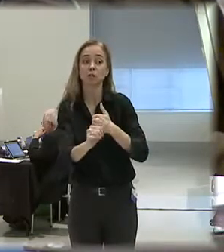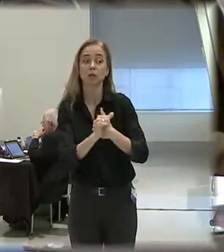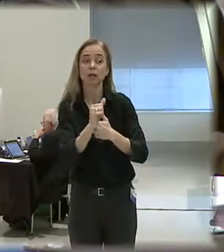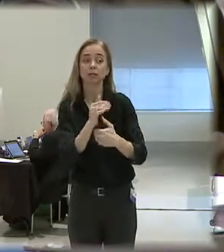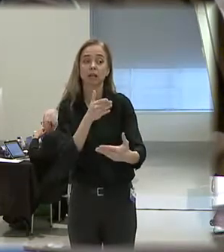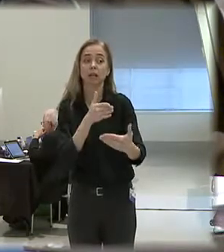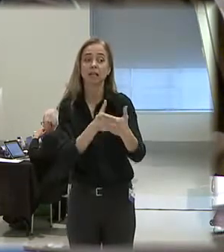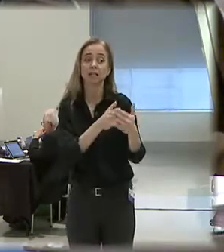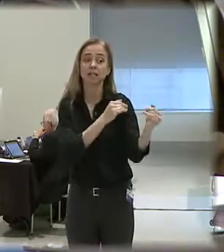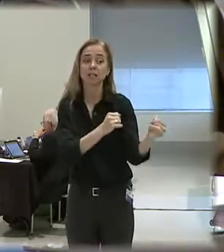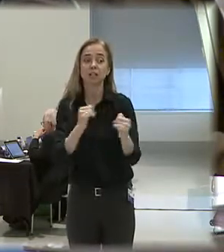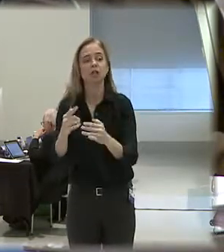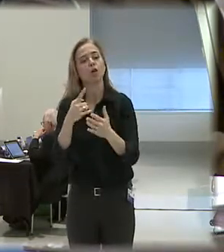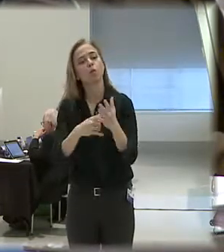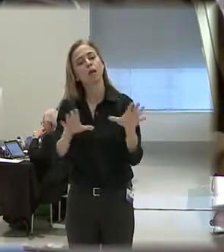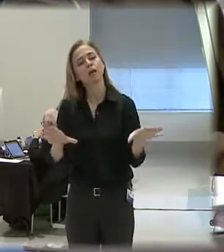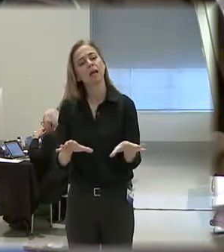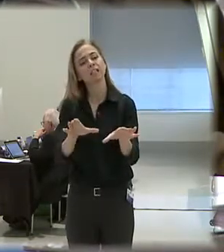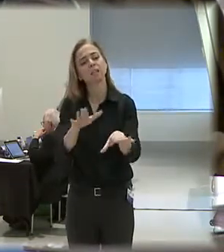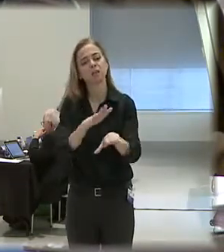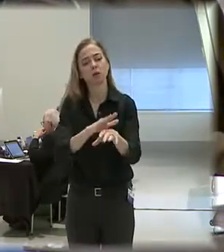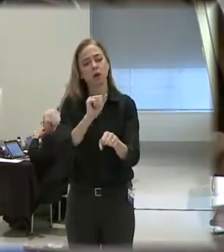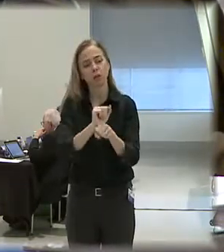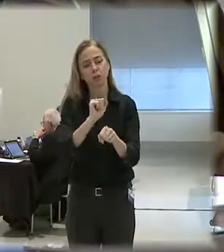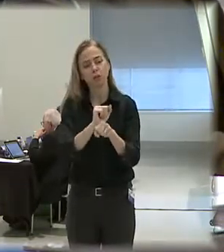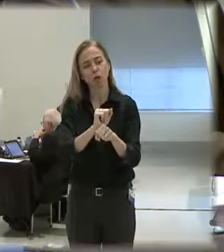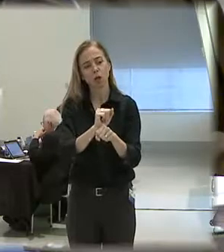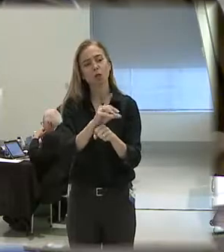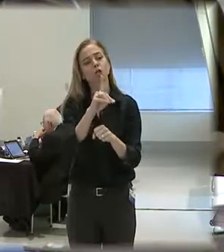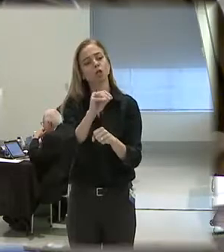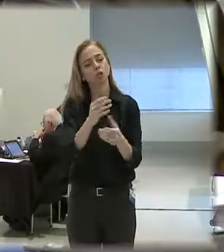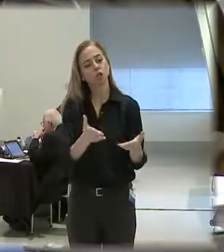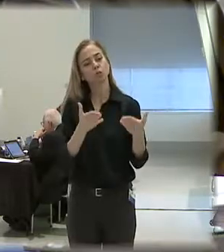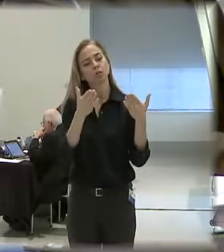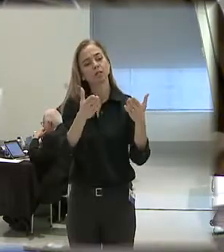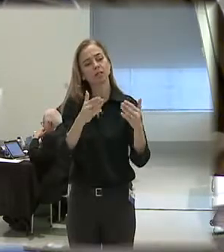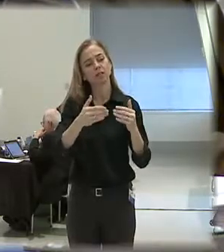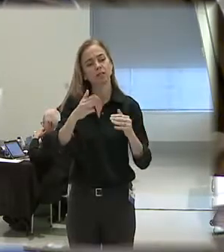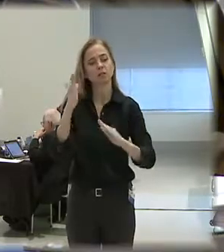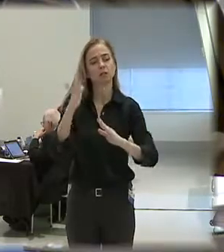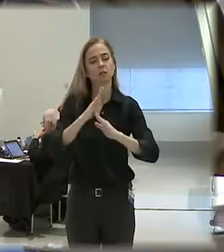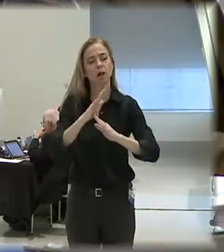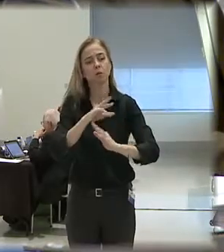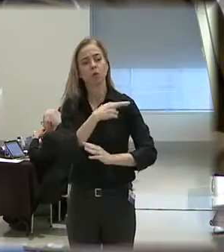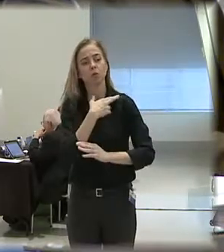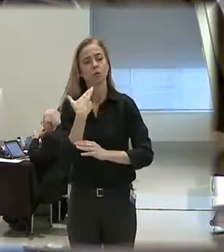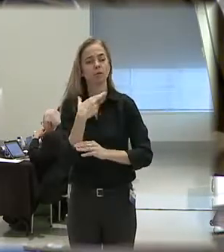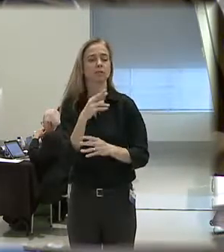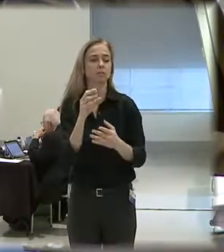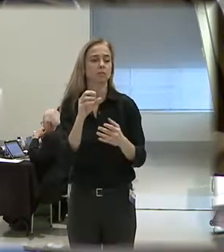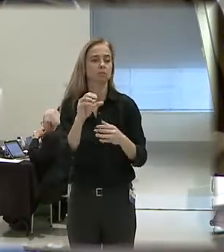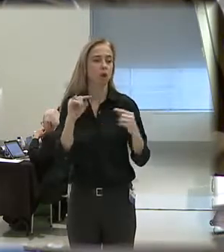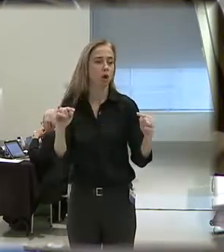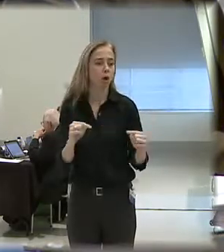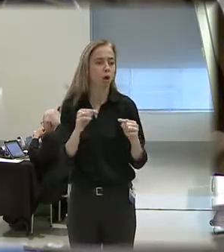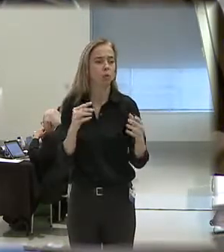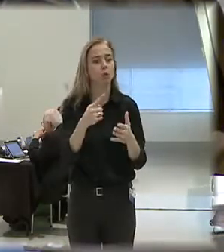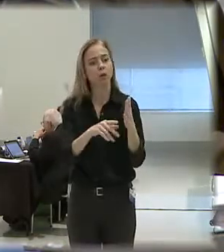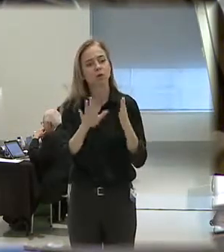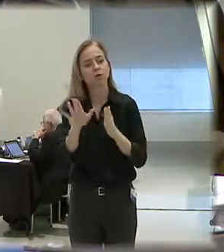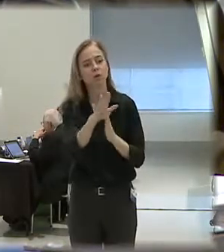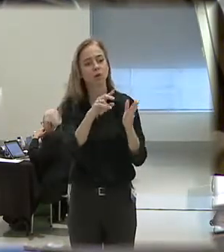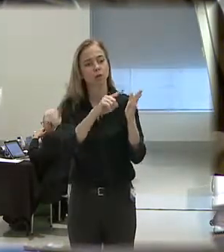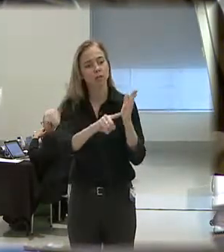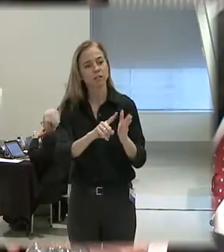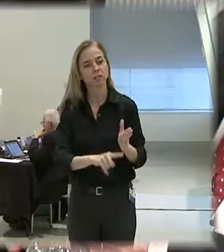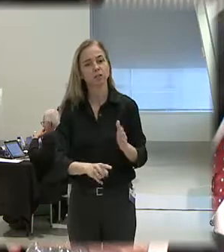of individuals, what activities on the job actually do present the greatest risk of harm to officers in your view, or what does the research show? Well, I